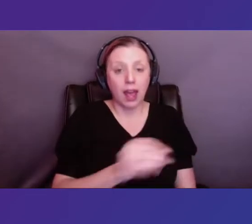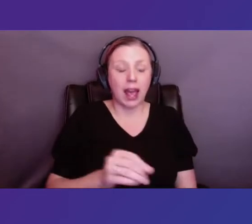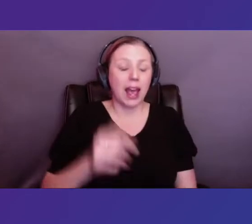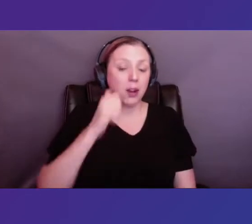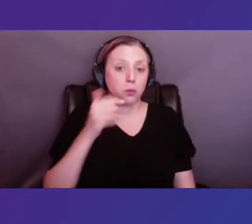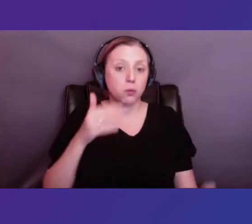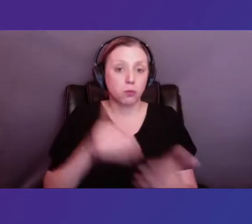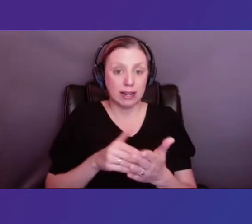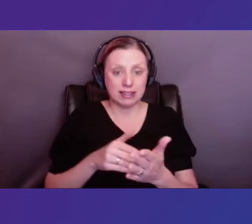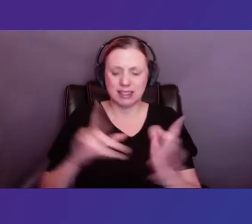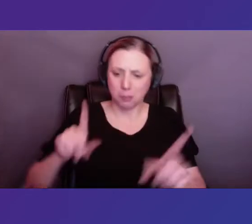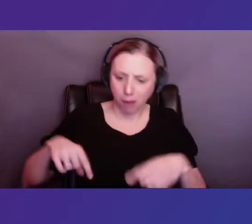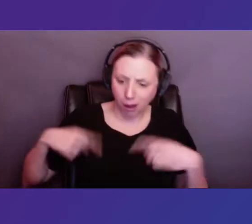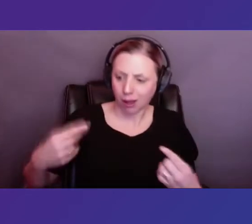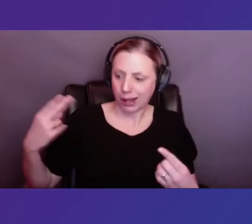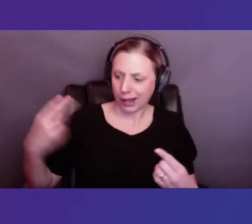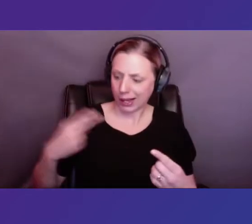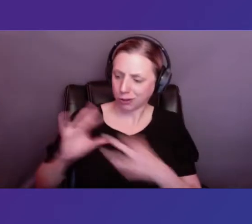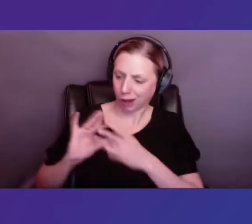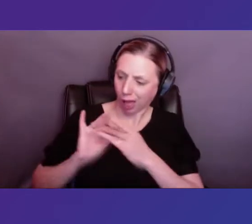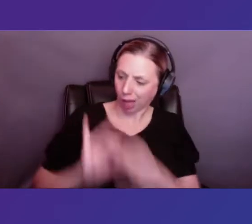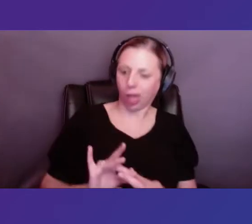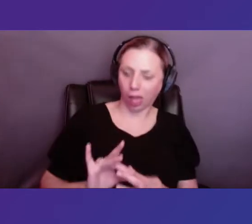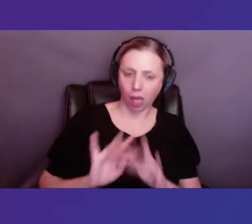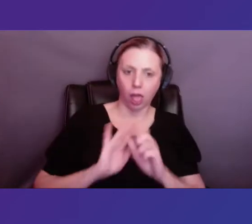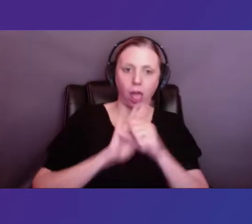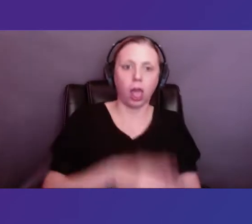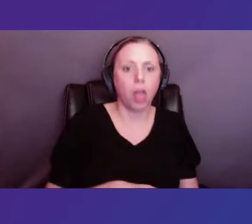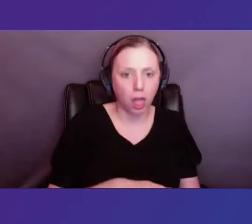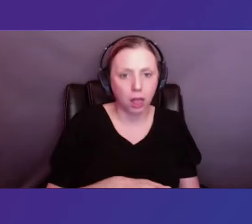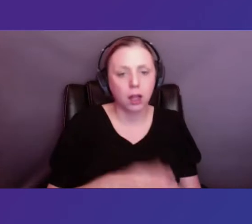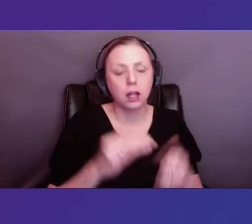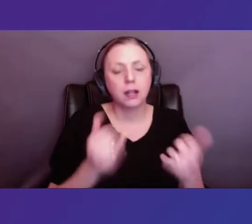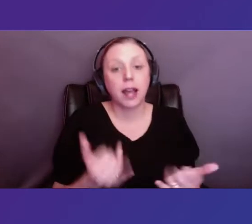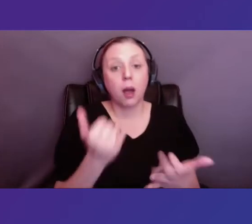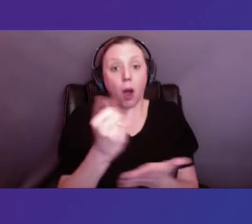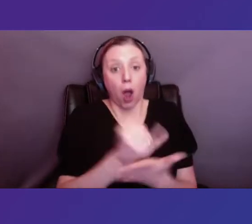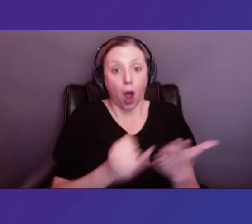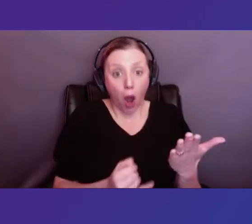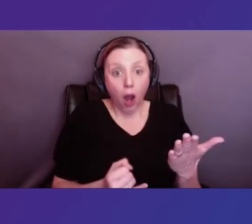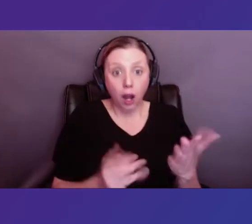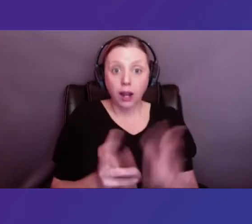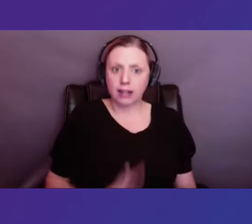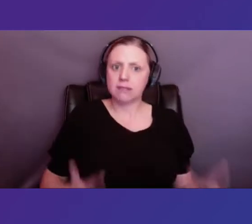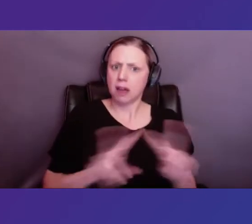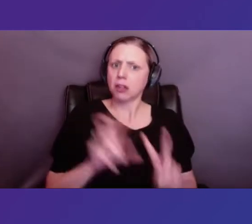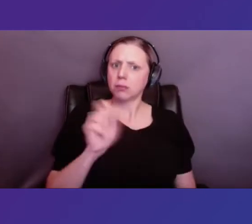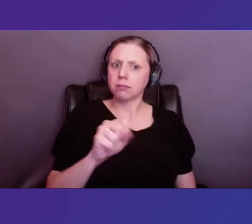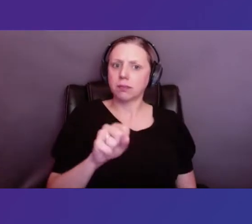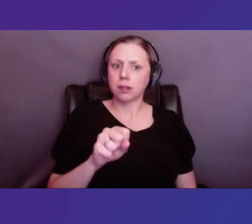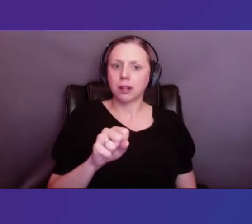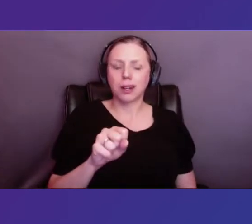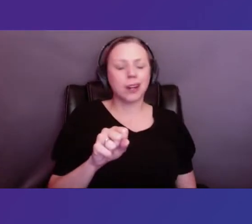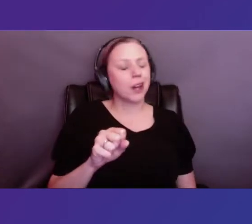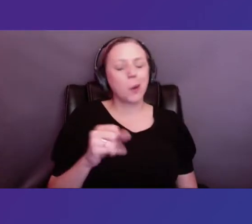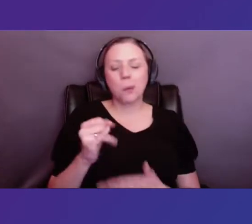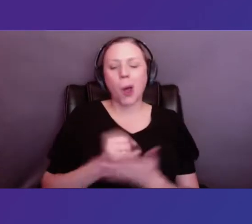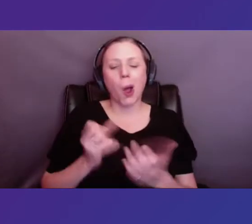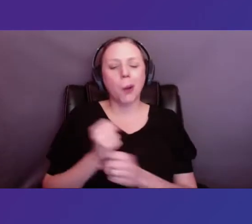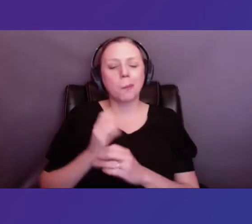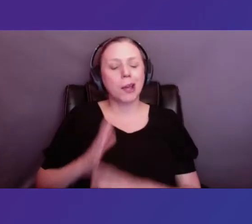And all of this ultimately suggests that while art is valued, the art maker is